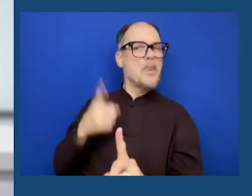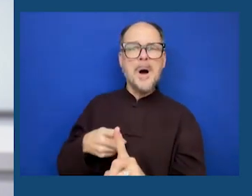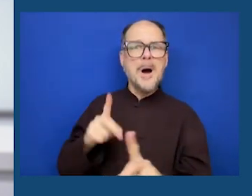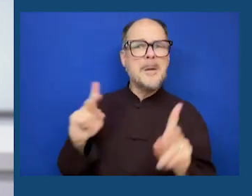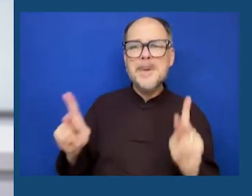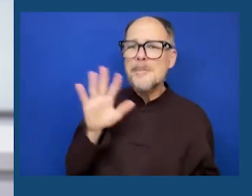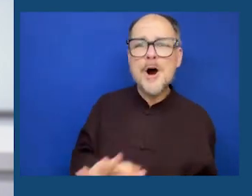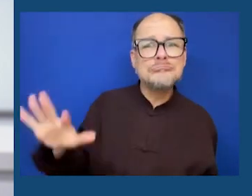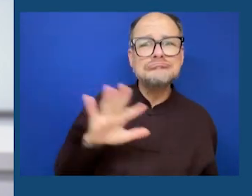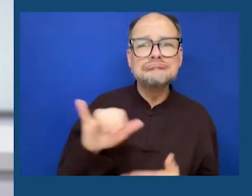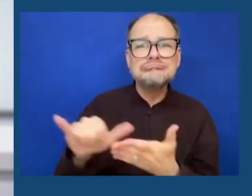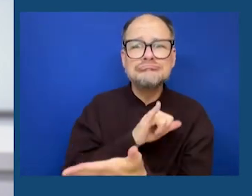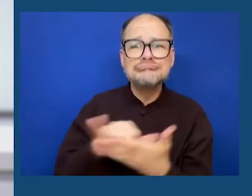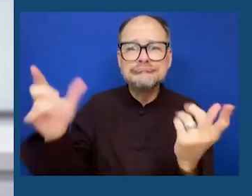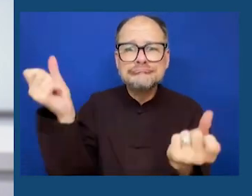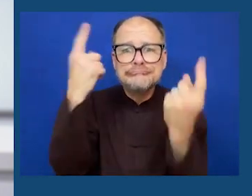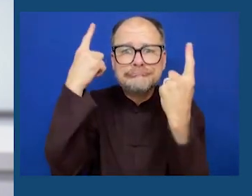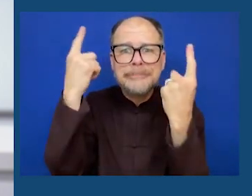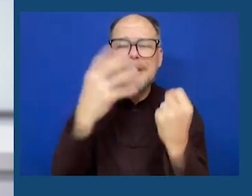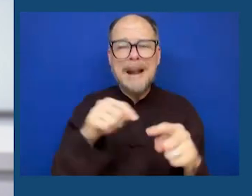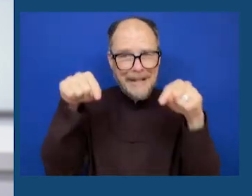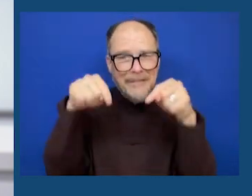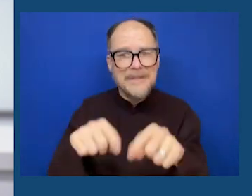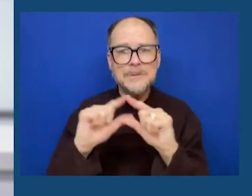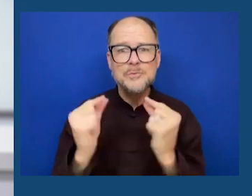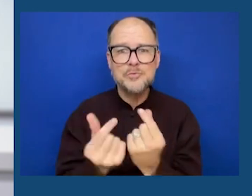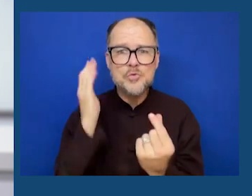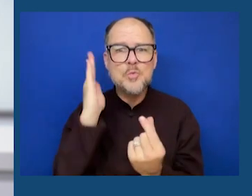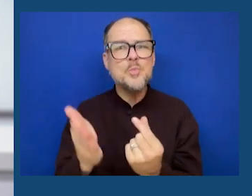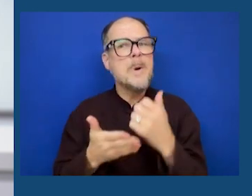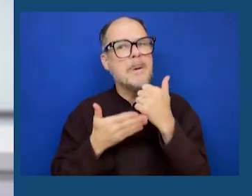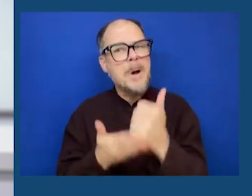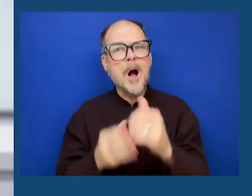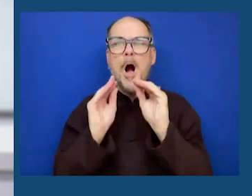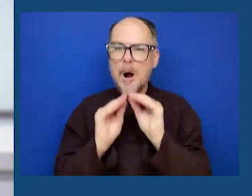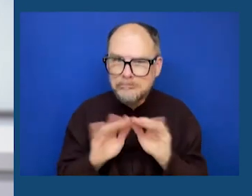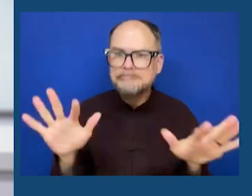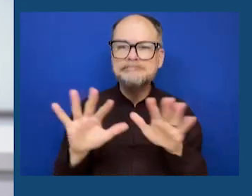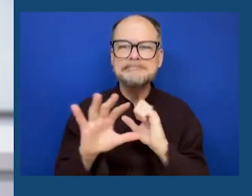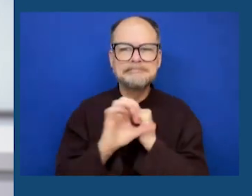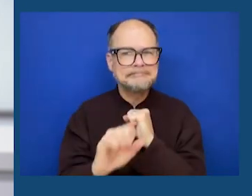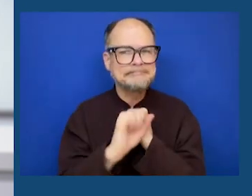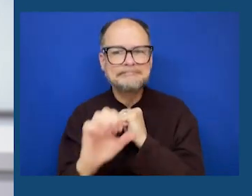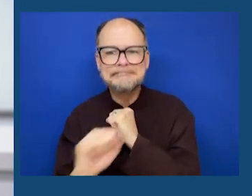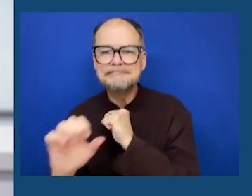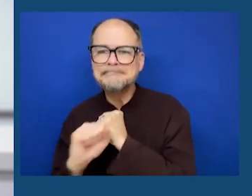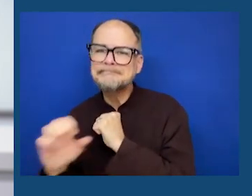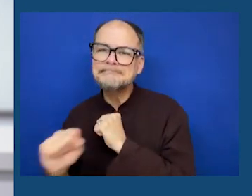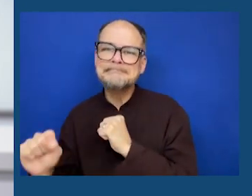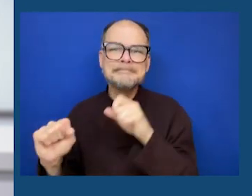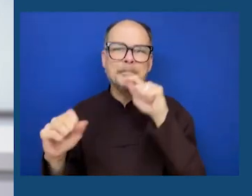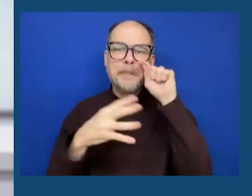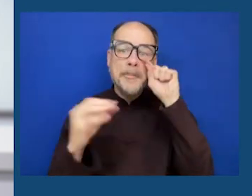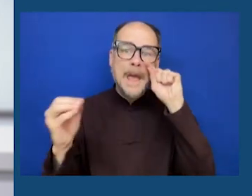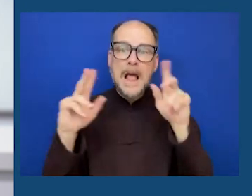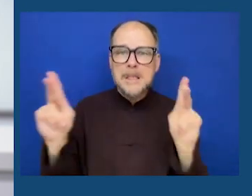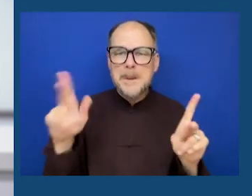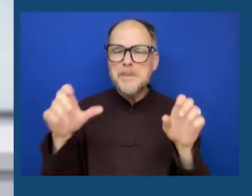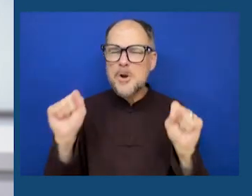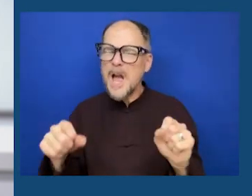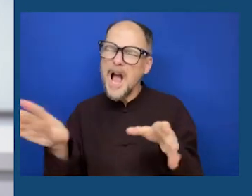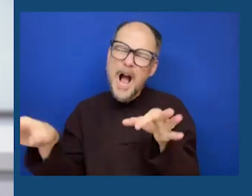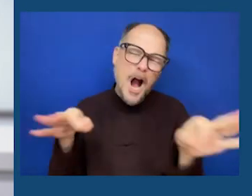about. And that's what this group is going to do, is sort of go out there and be the people who can talk about it in ways that